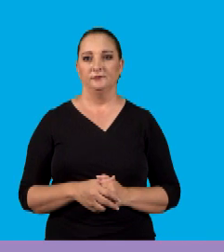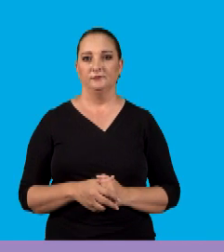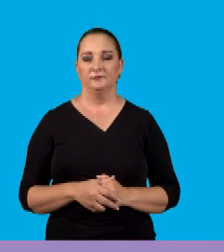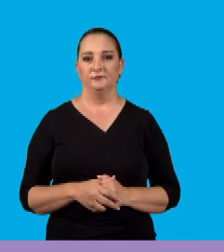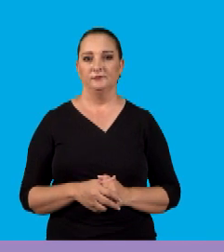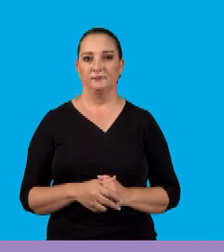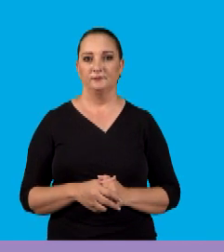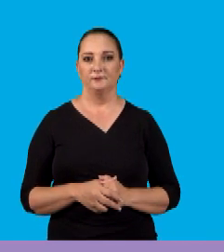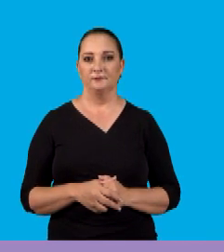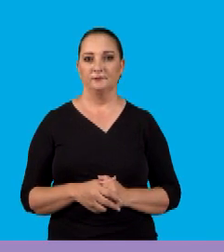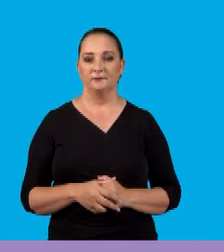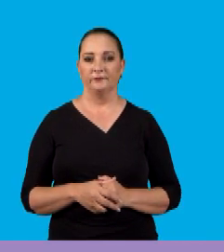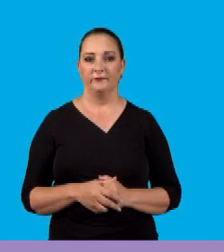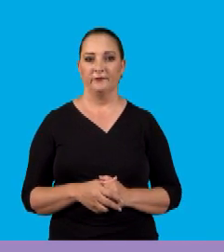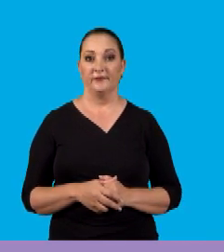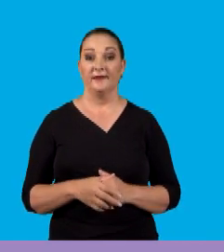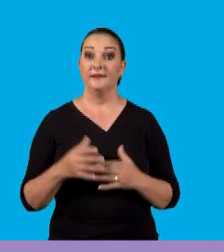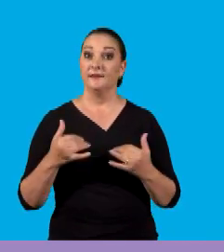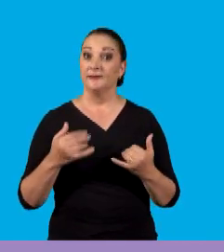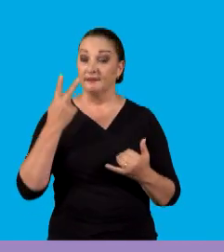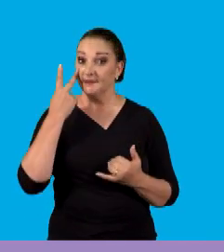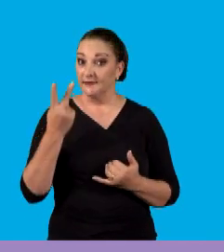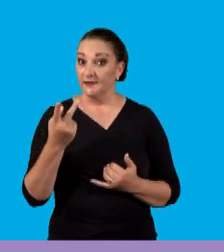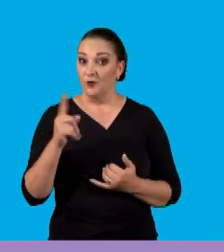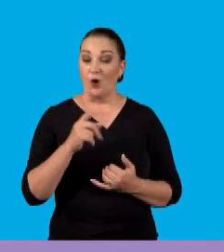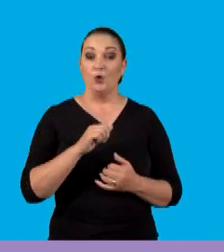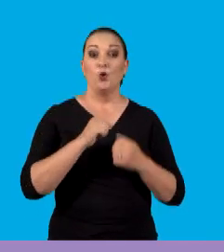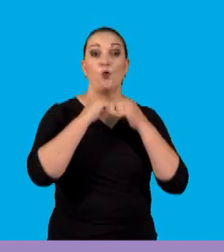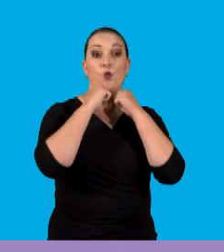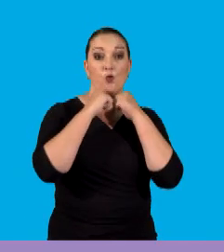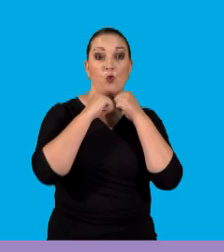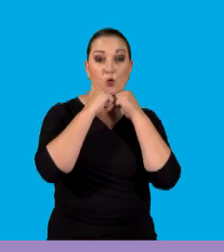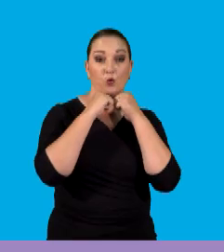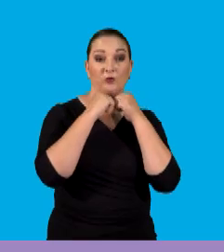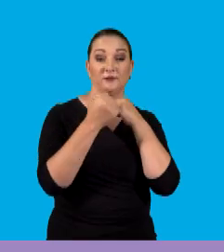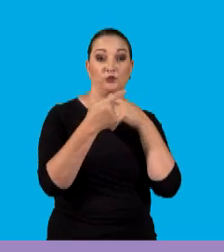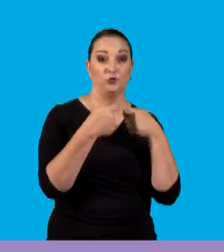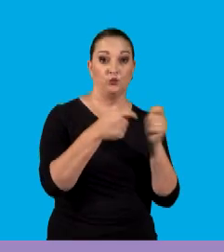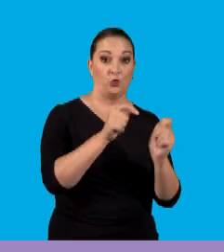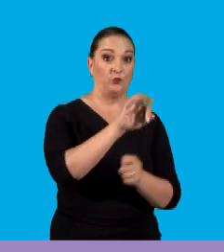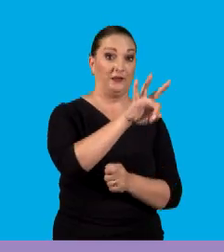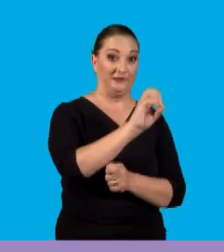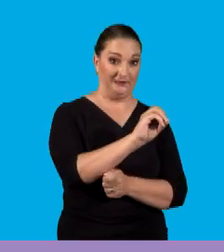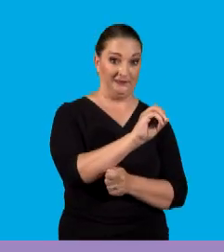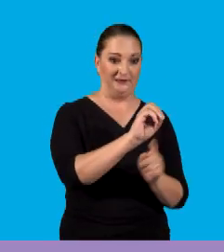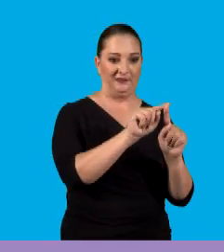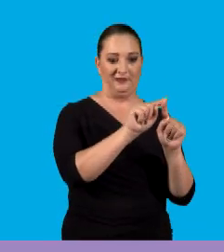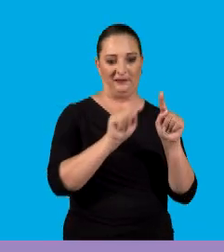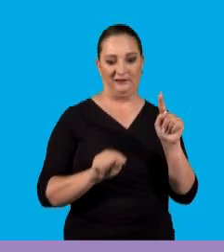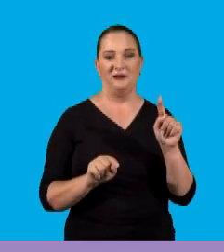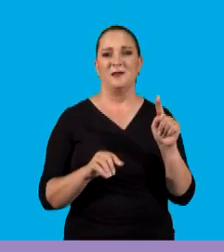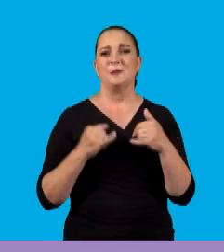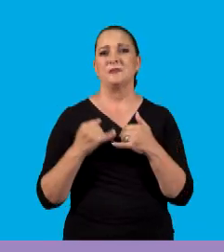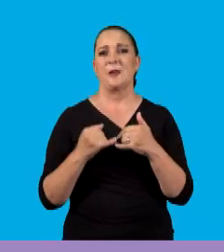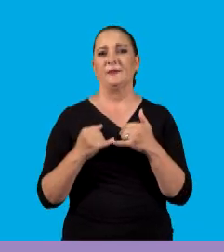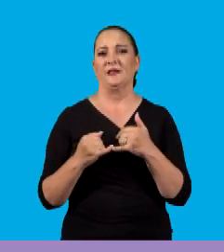is that? Now we can see that from August, we had a sale of 30 cars, and then when we went to September, we